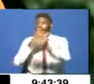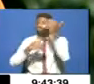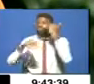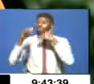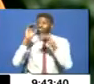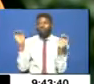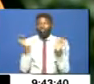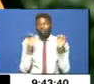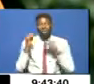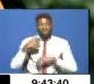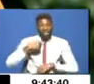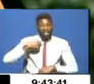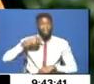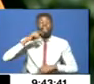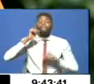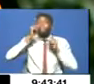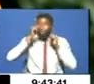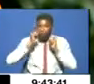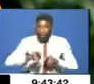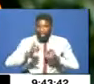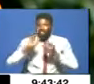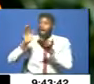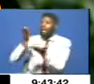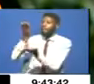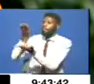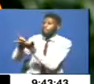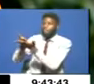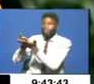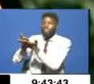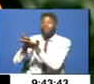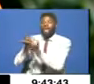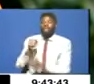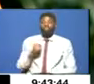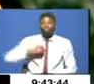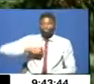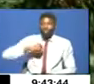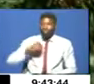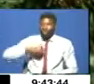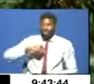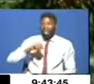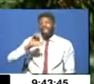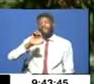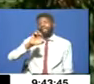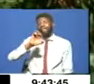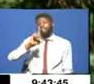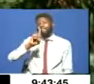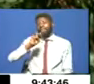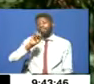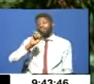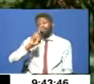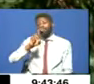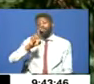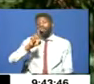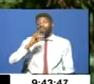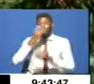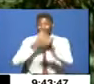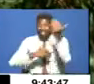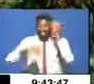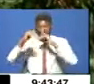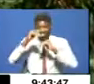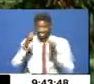to apply to go to Scotland, to Edinburgh University, to get